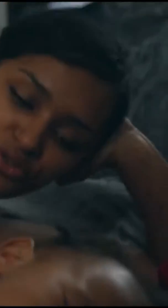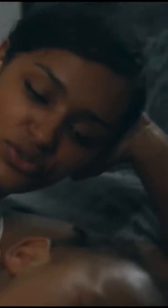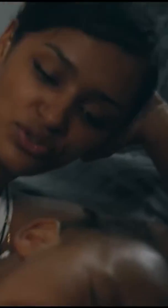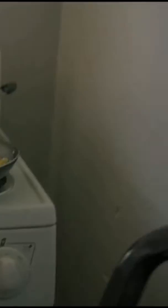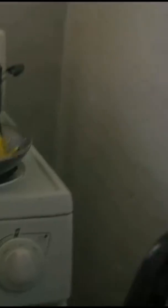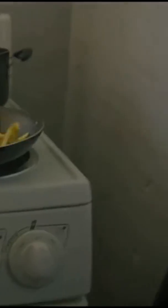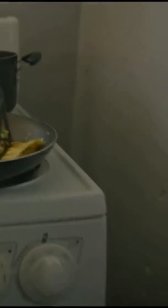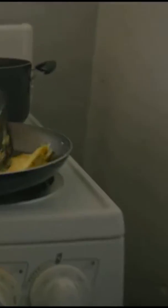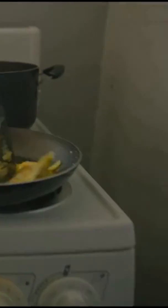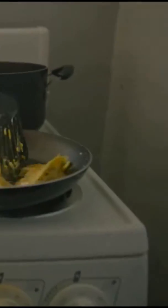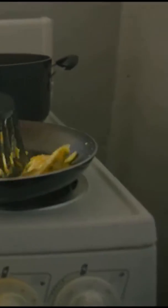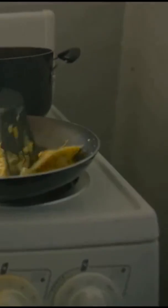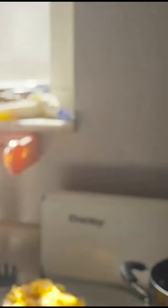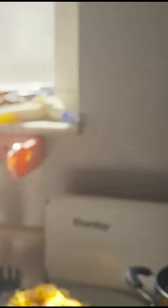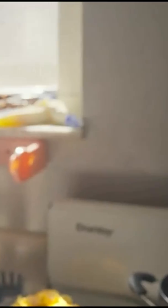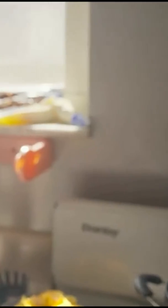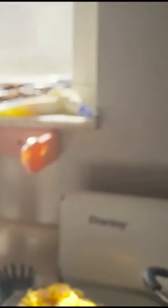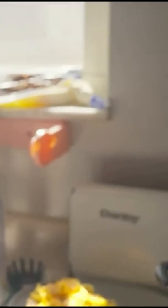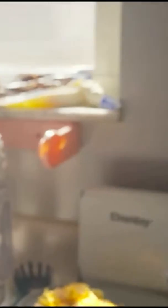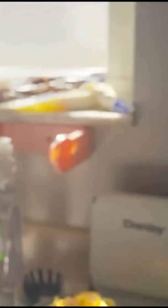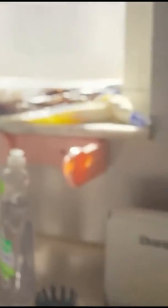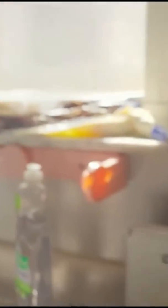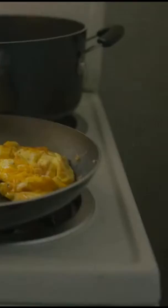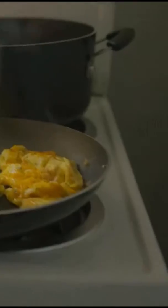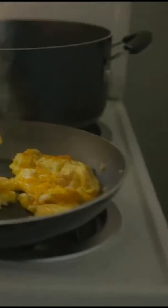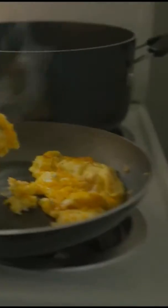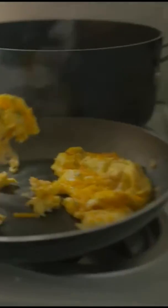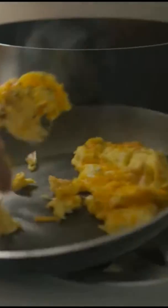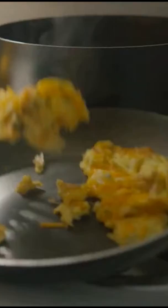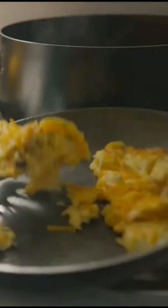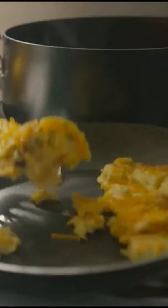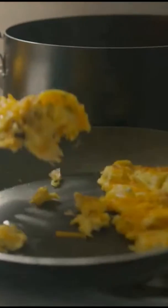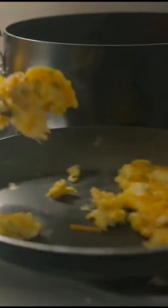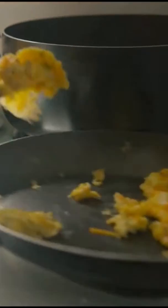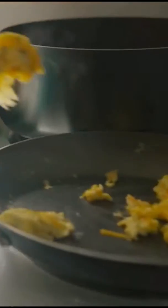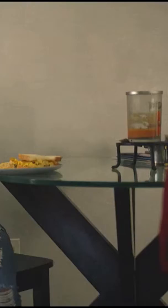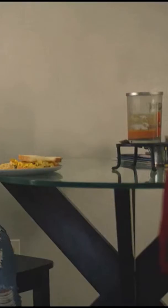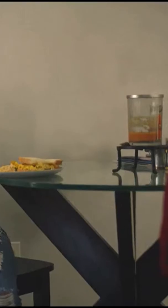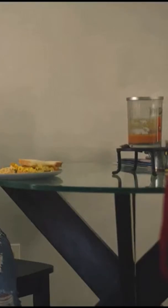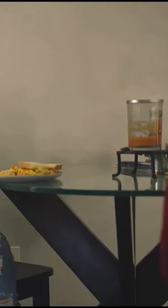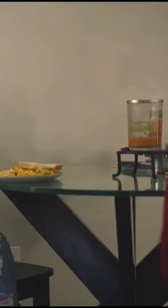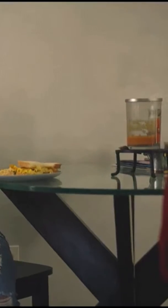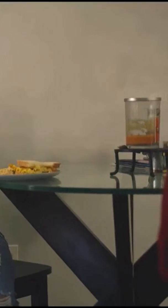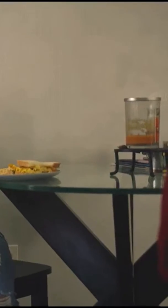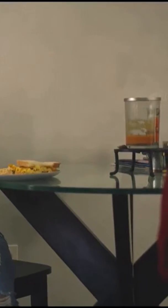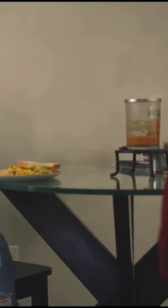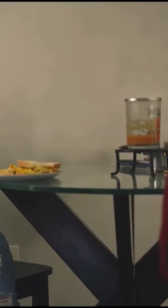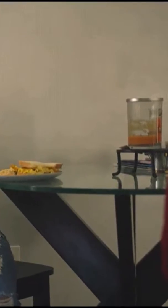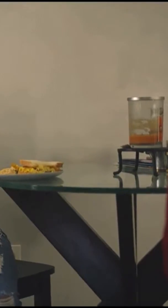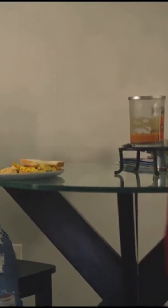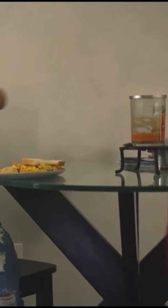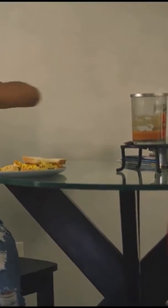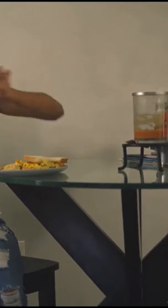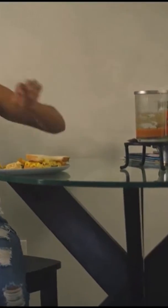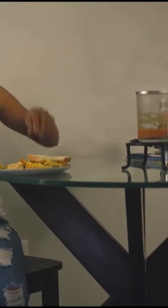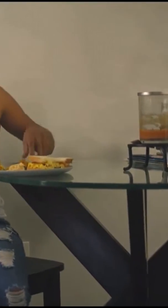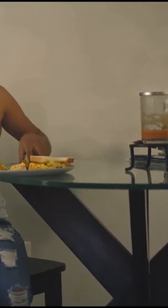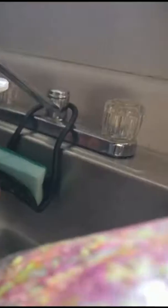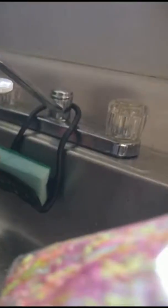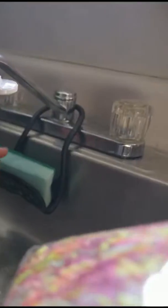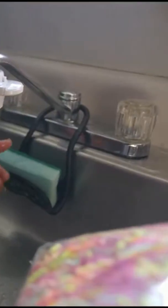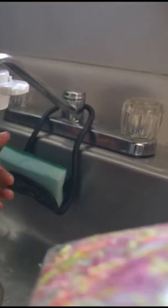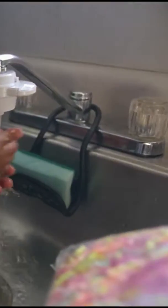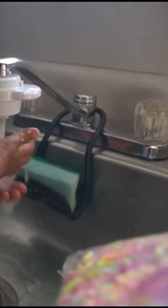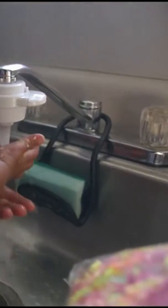Being a parent, it's a nonstop responsibility. I'm on my own, and Jameer's continuously growing and